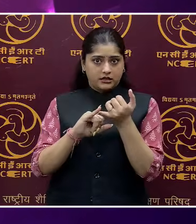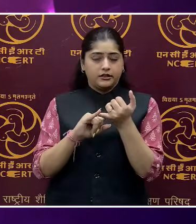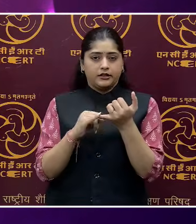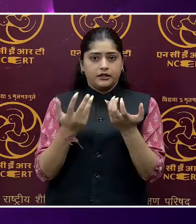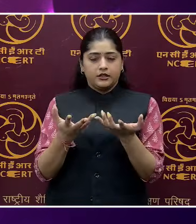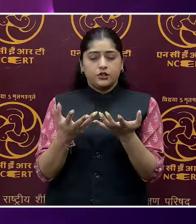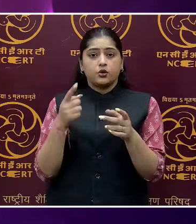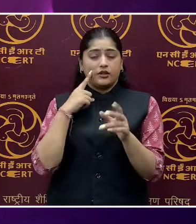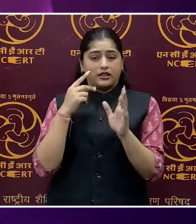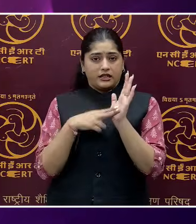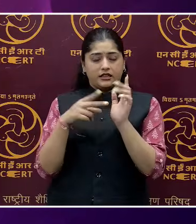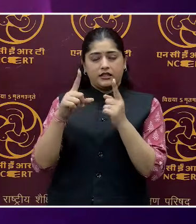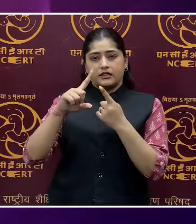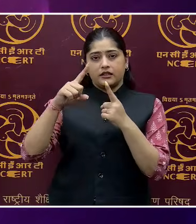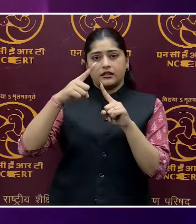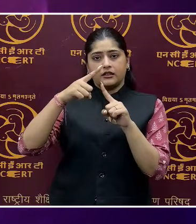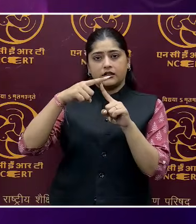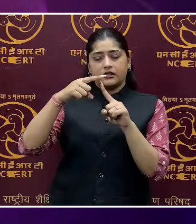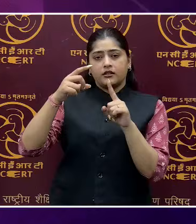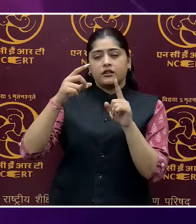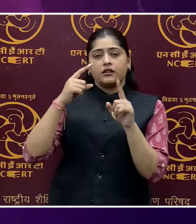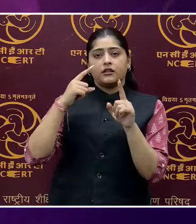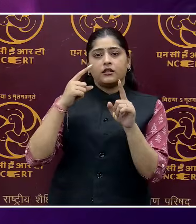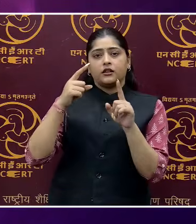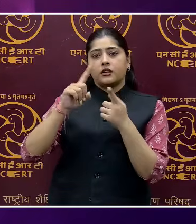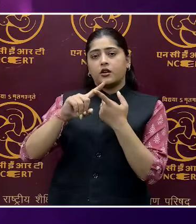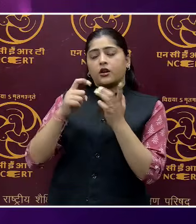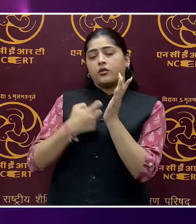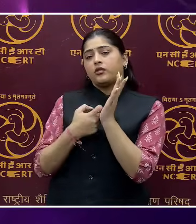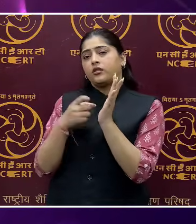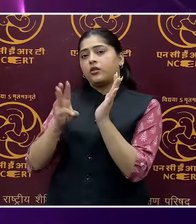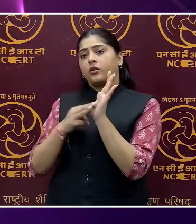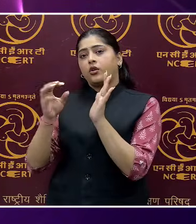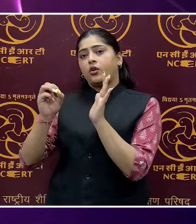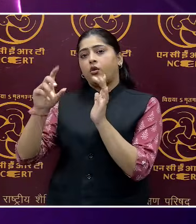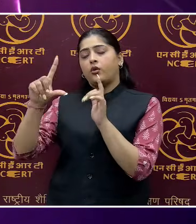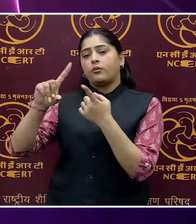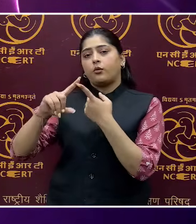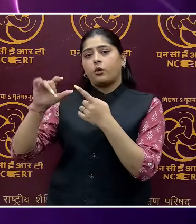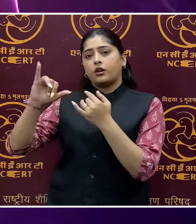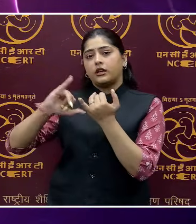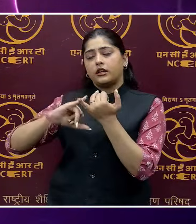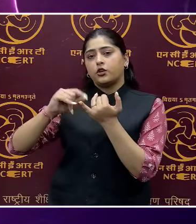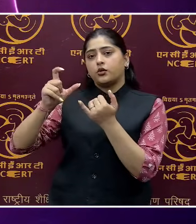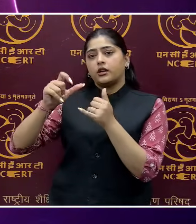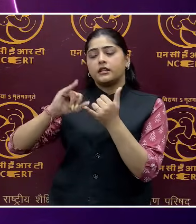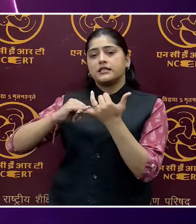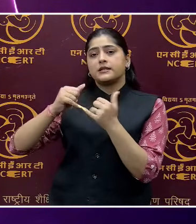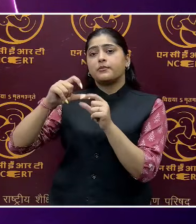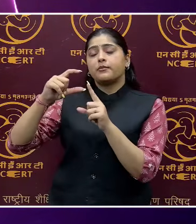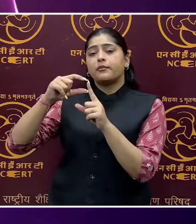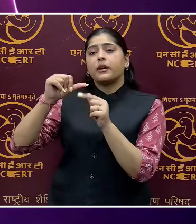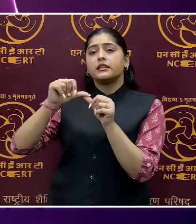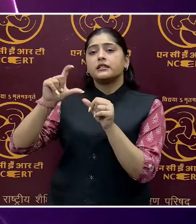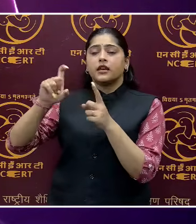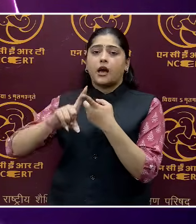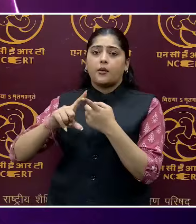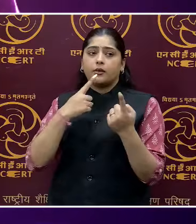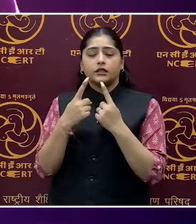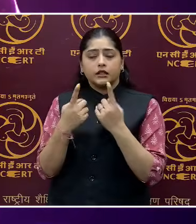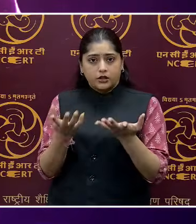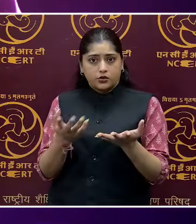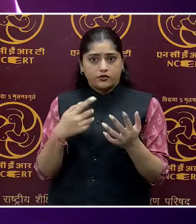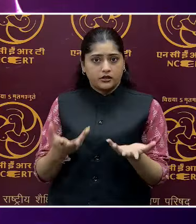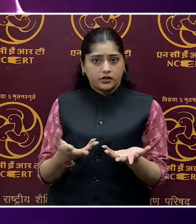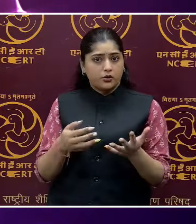Intermolecular space, we can say that gases have large intermolecular spaces as the particles are far apart and